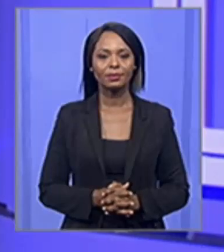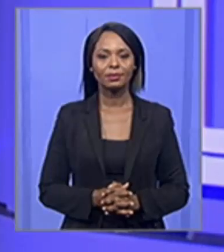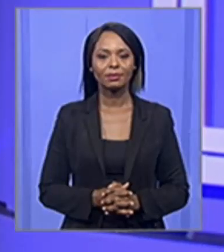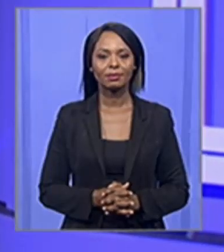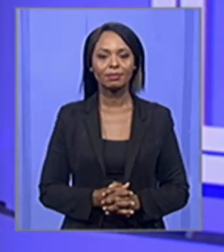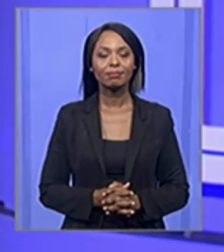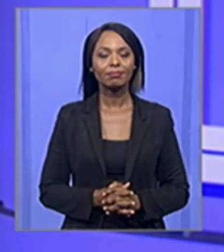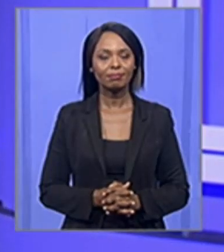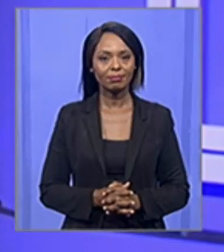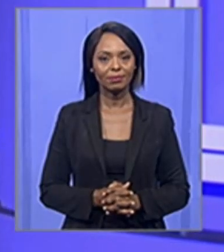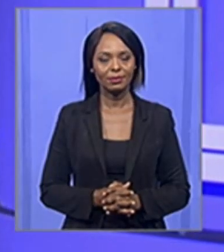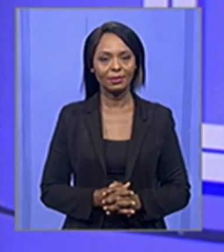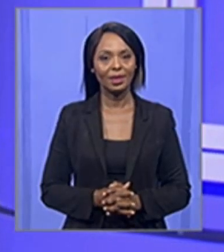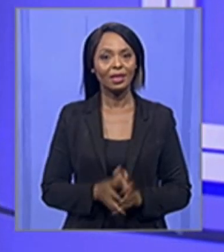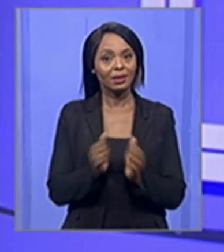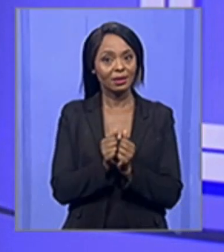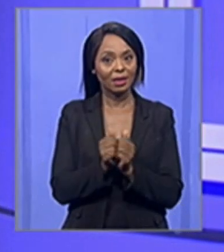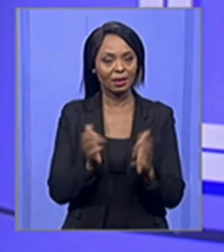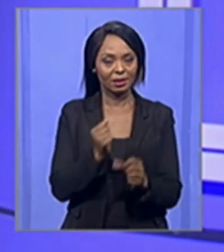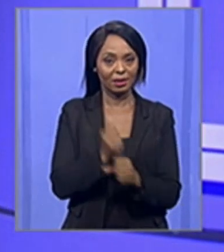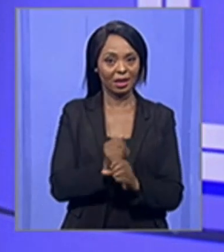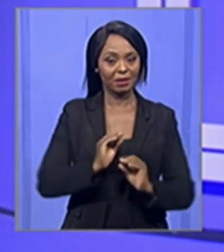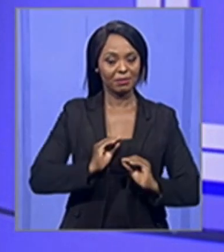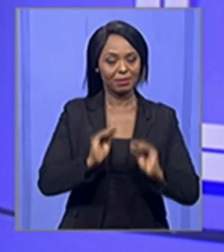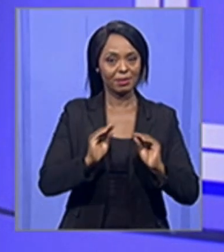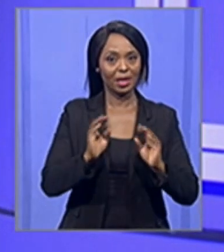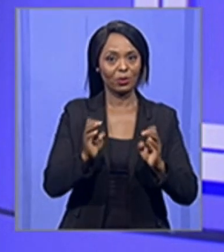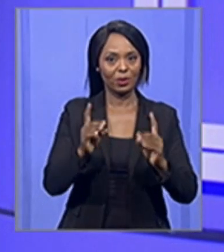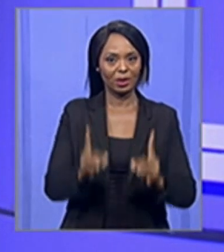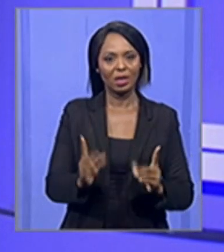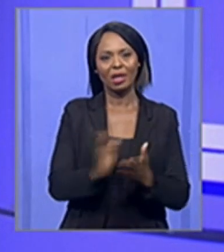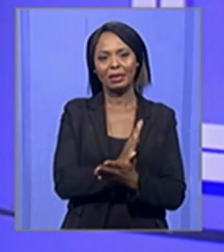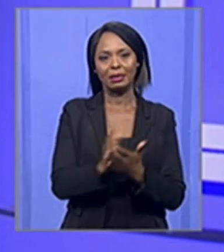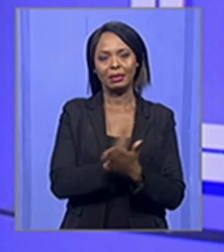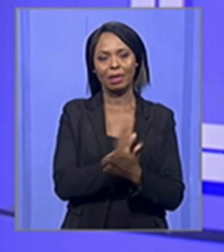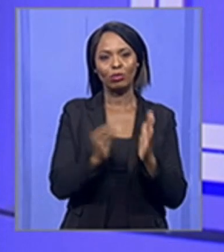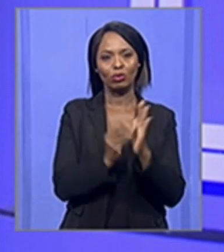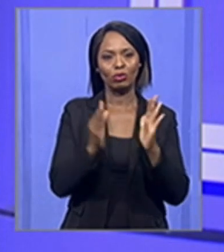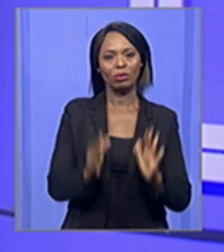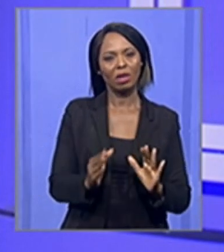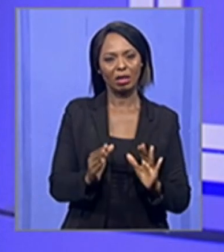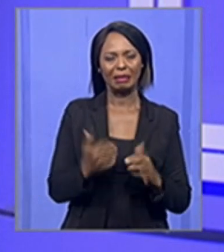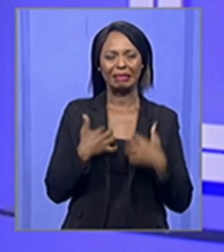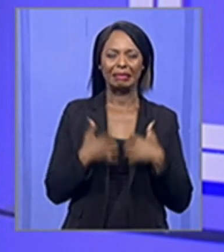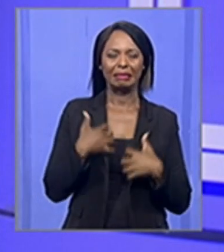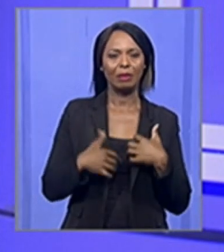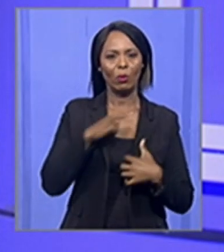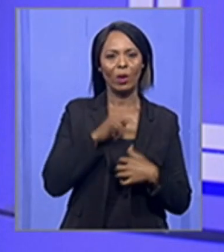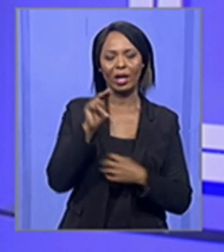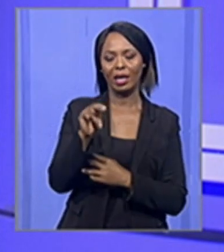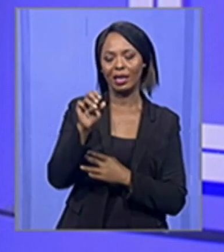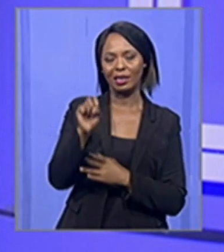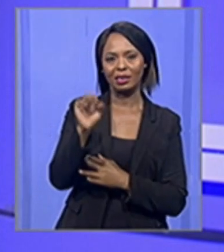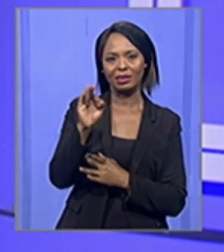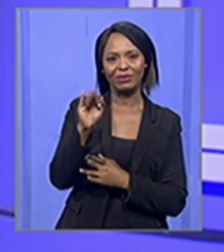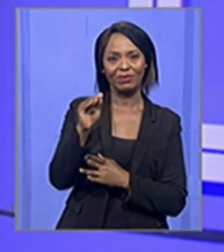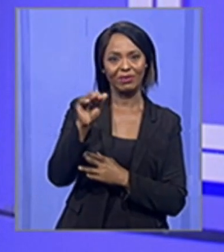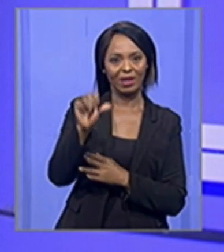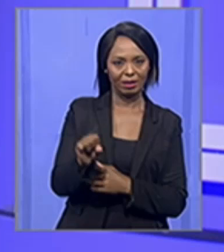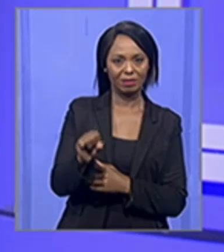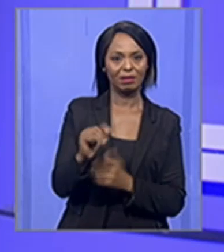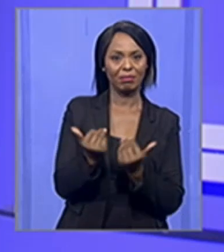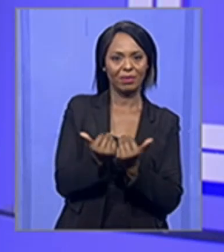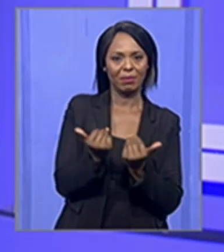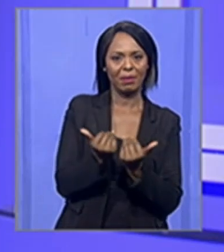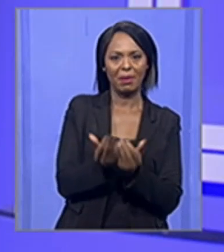Ge ngwaga wa dithuto o ragogile bjalo, dipego di re ba bangwe ba barutwana ba sa letlalelong ka baka la ge National Student Financial Aid Scheme